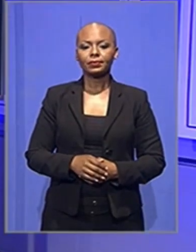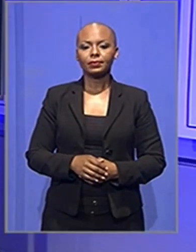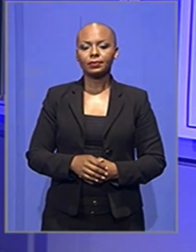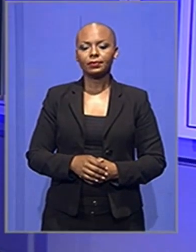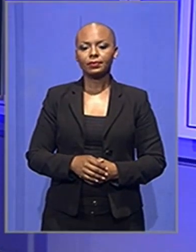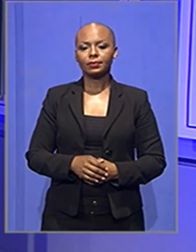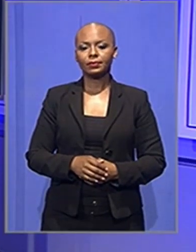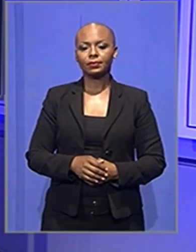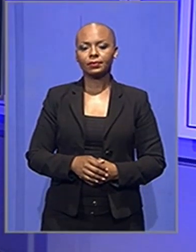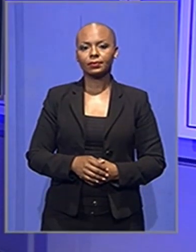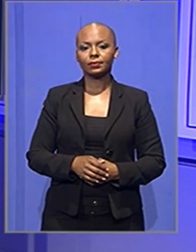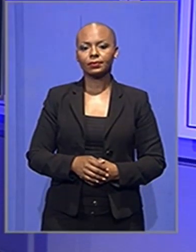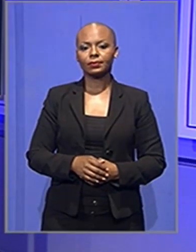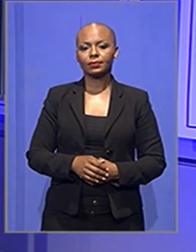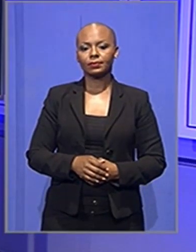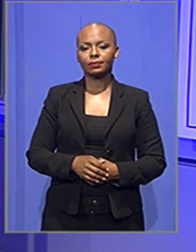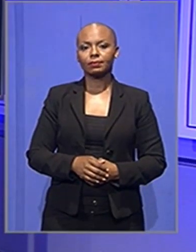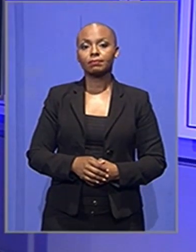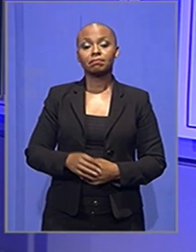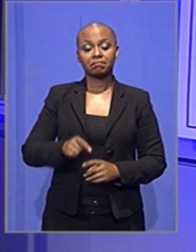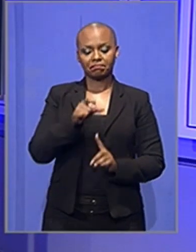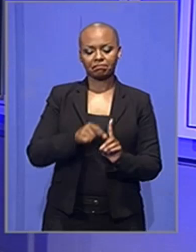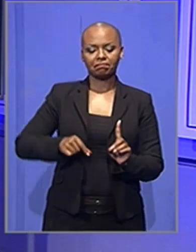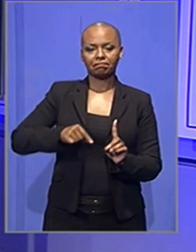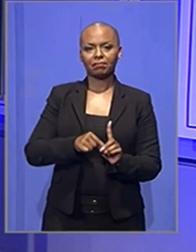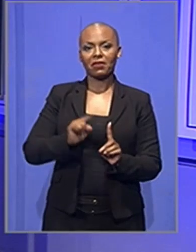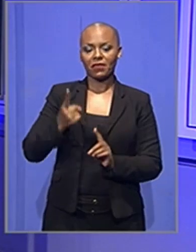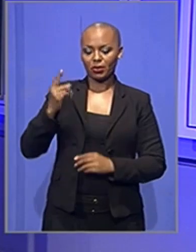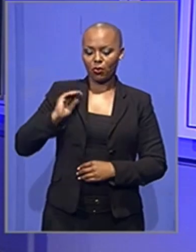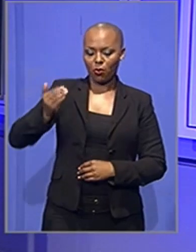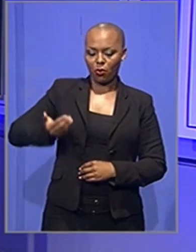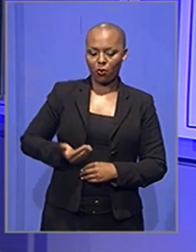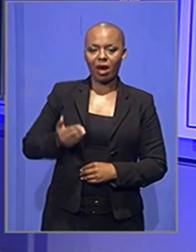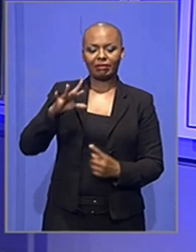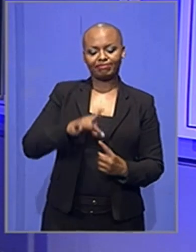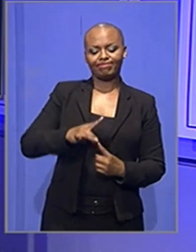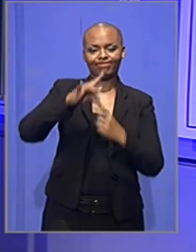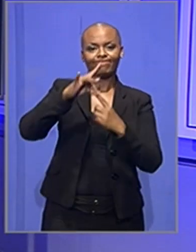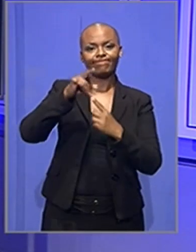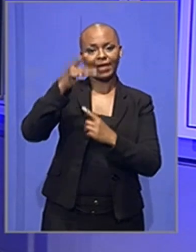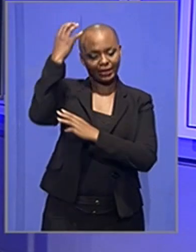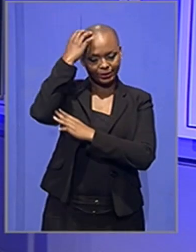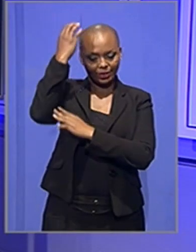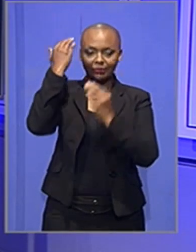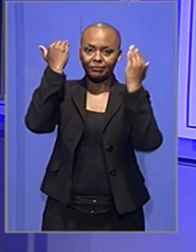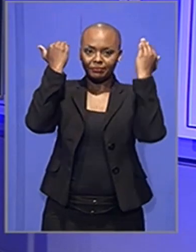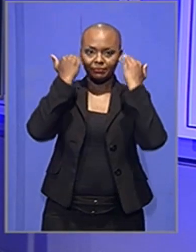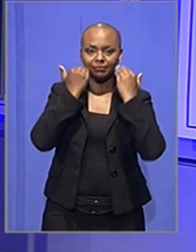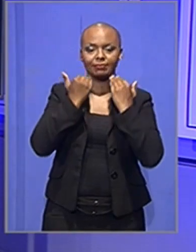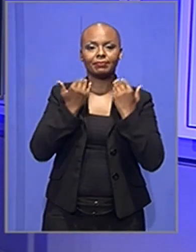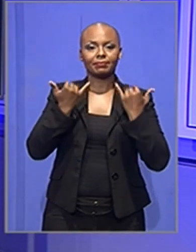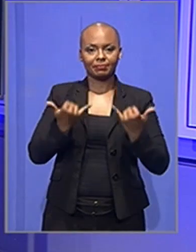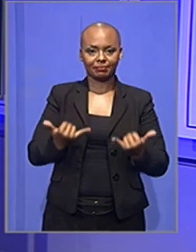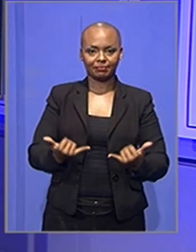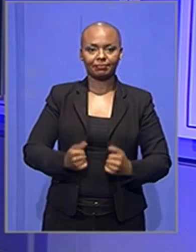Ka mora ho tsamaisa mosebetsi wa motonanahadi ebile e le wa pele ka hara naha wa ho bosoletsa baikopedi ba mosebetsi wa moahlodi